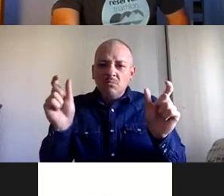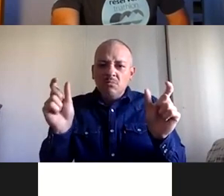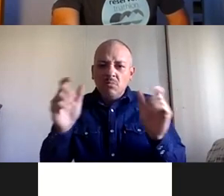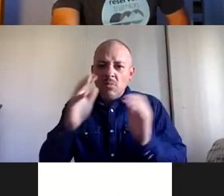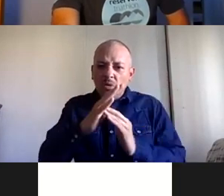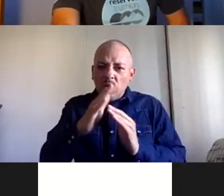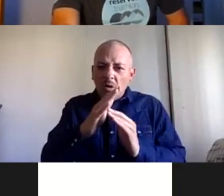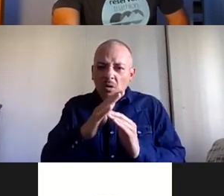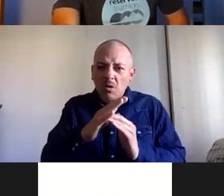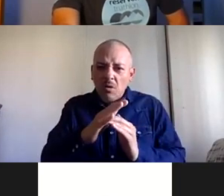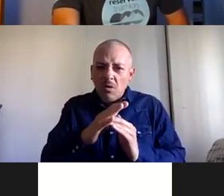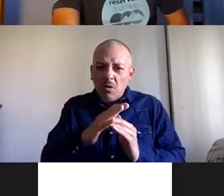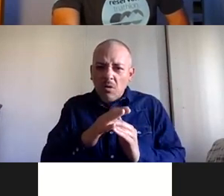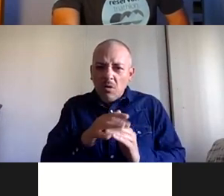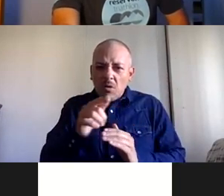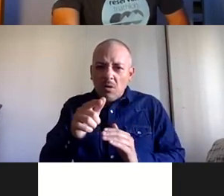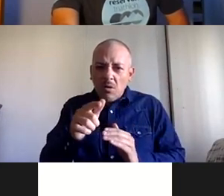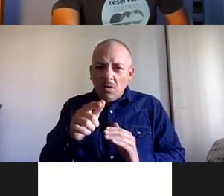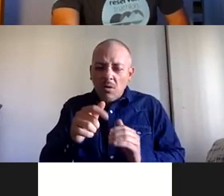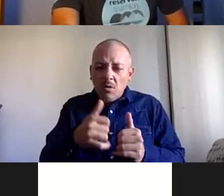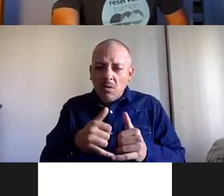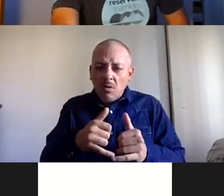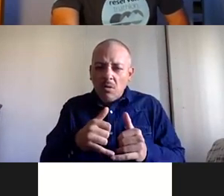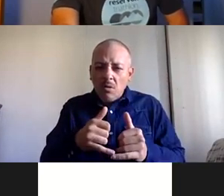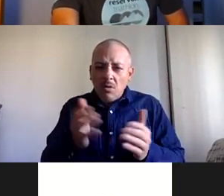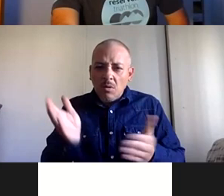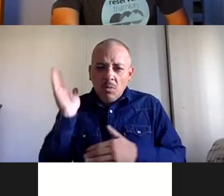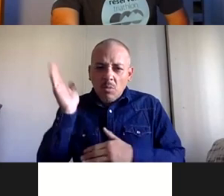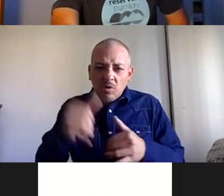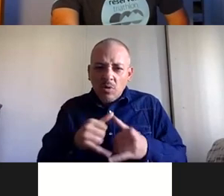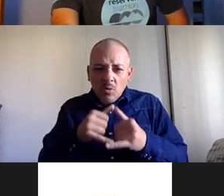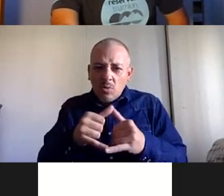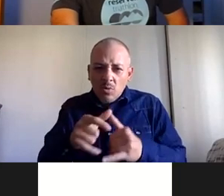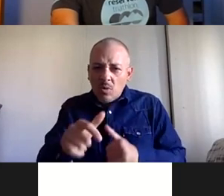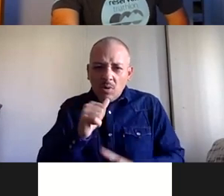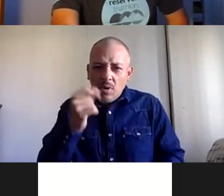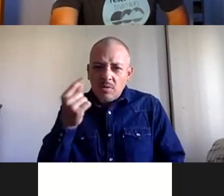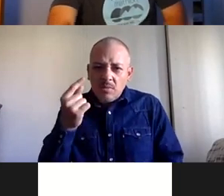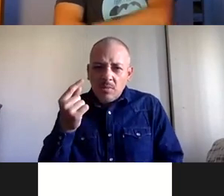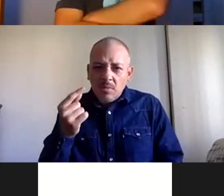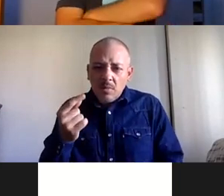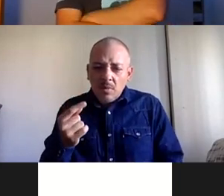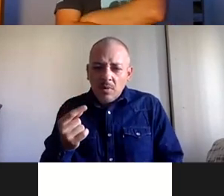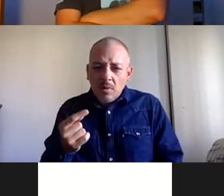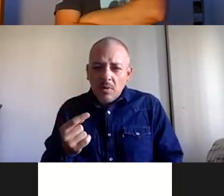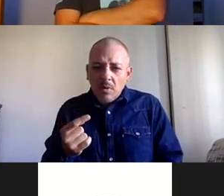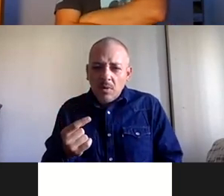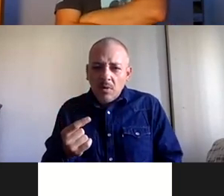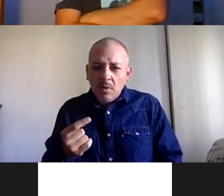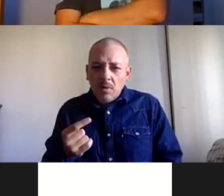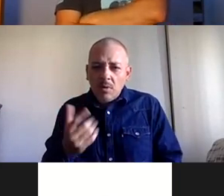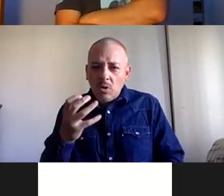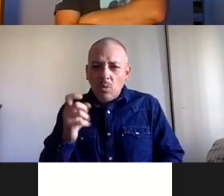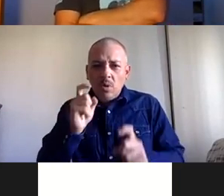is an in-game representation of reward, and it's not necessarily the something that we want to give to our